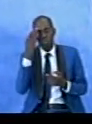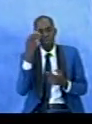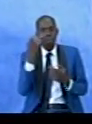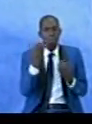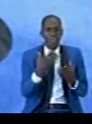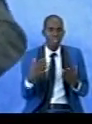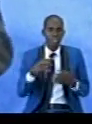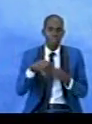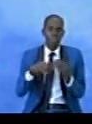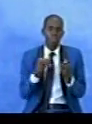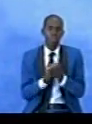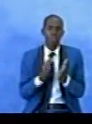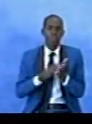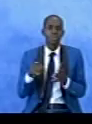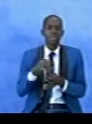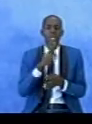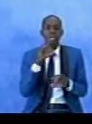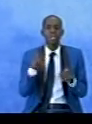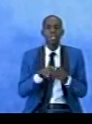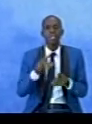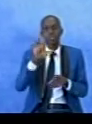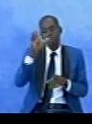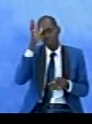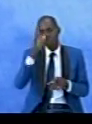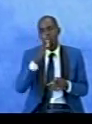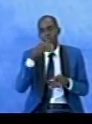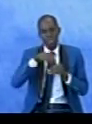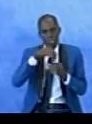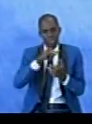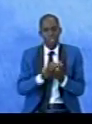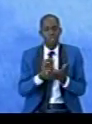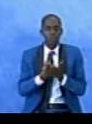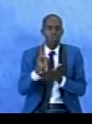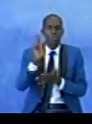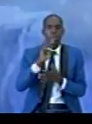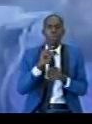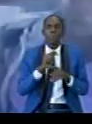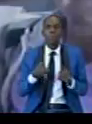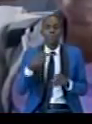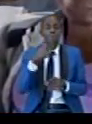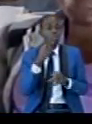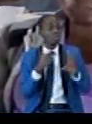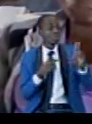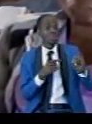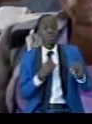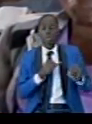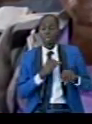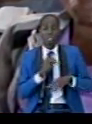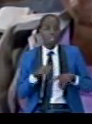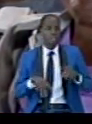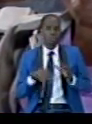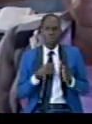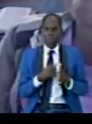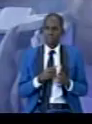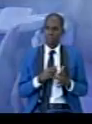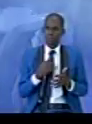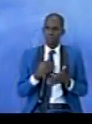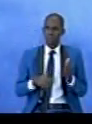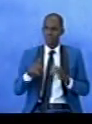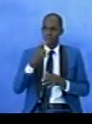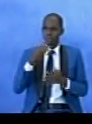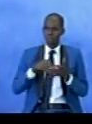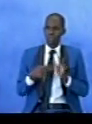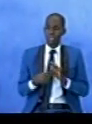in that place. You say, I'm sorry, I can't do that. What do you mean? I tell you that if you're going